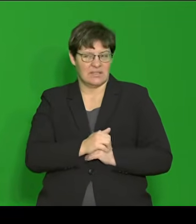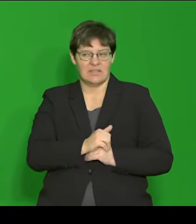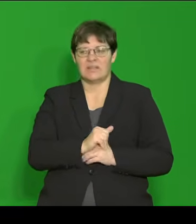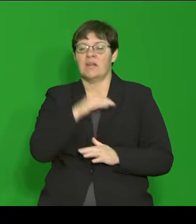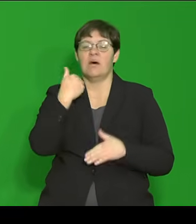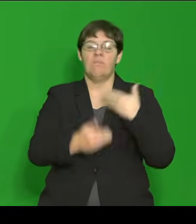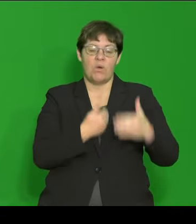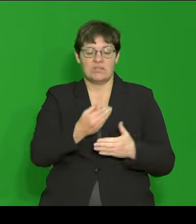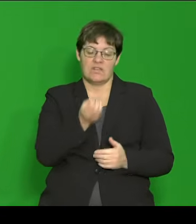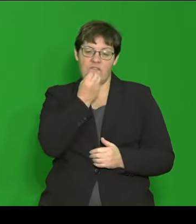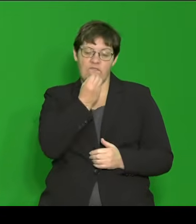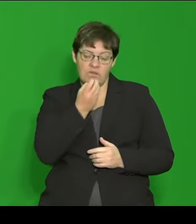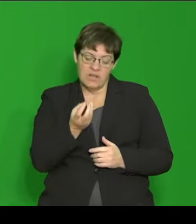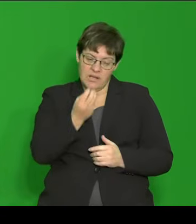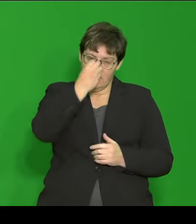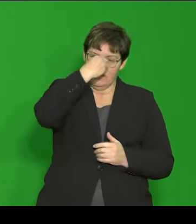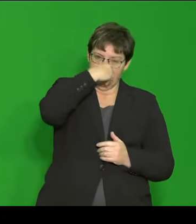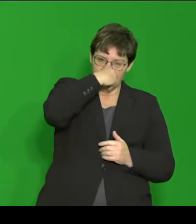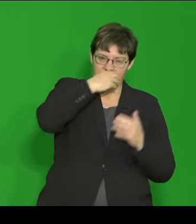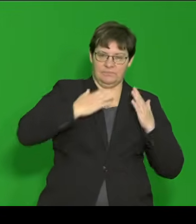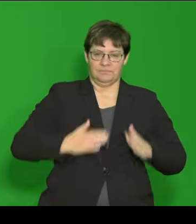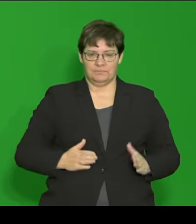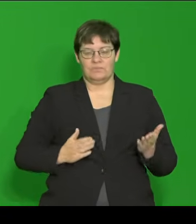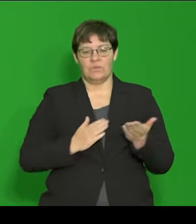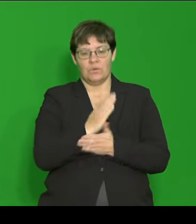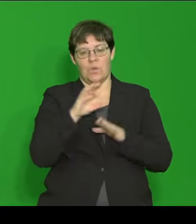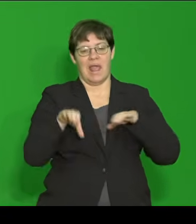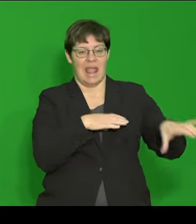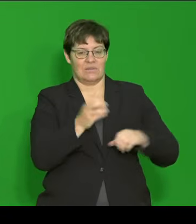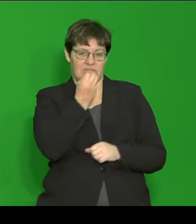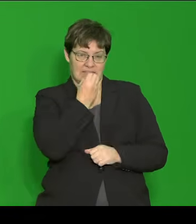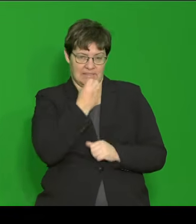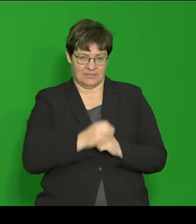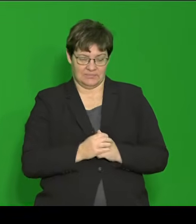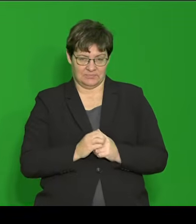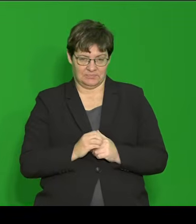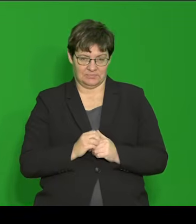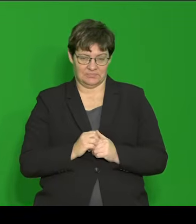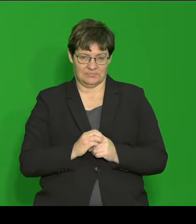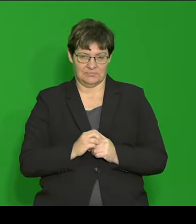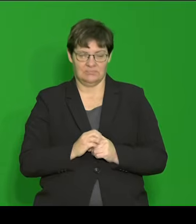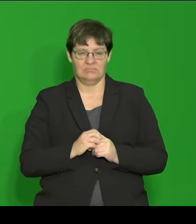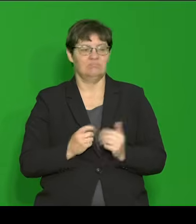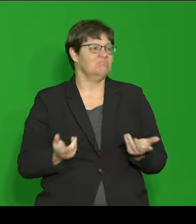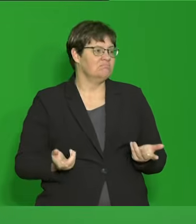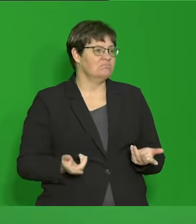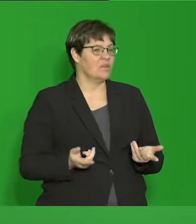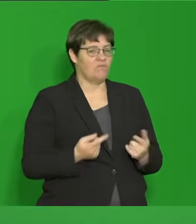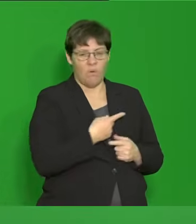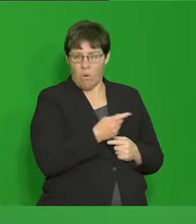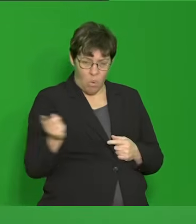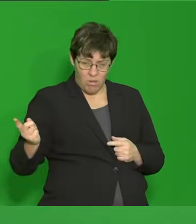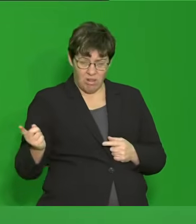the process of taking food into the body through an act of eating. The question that I have to you is that, do